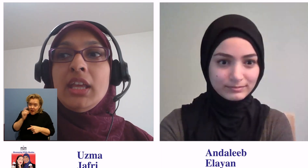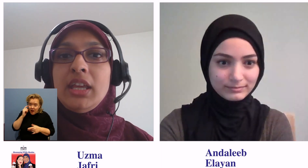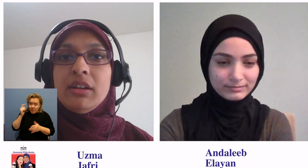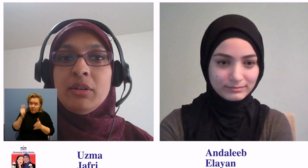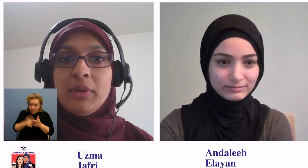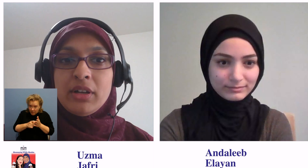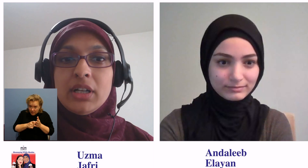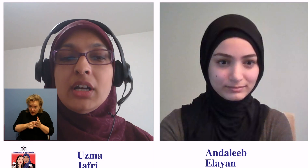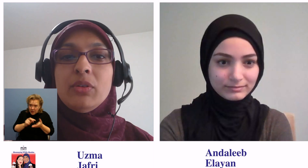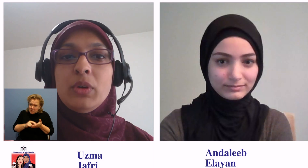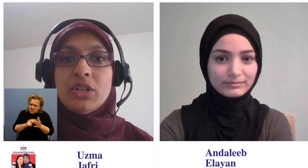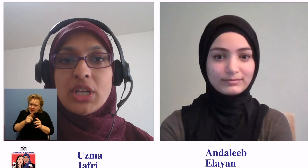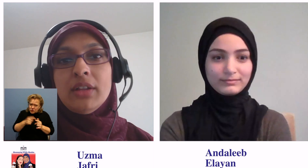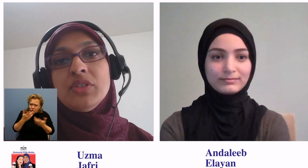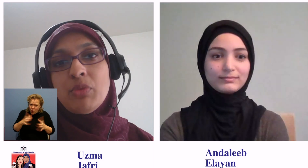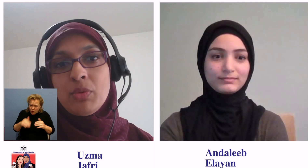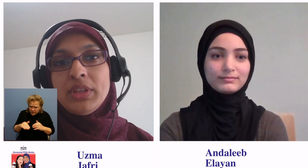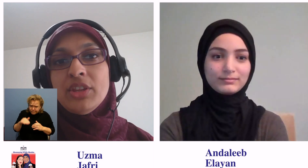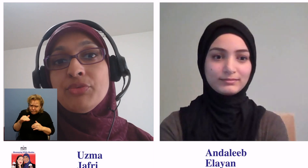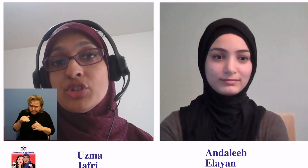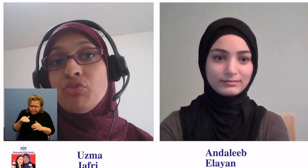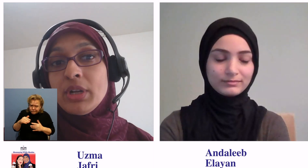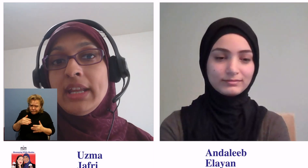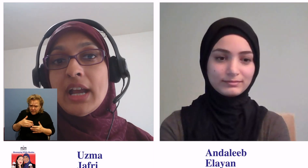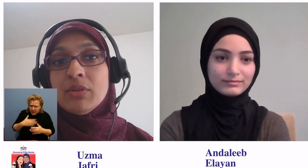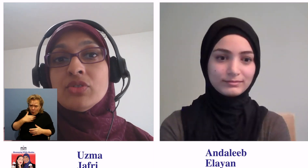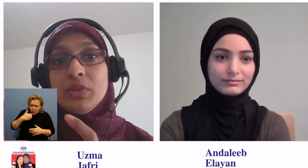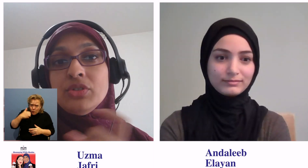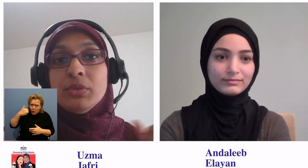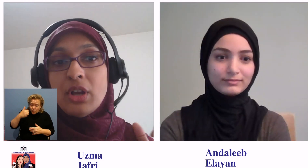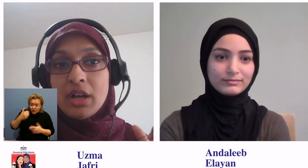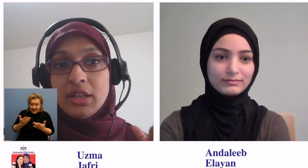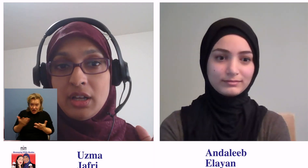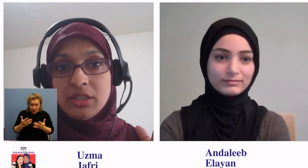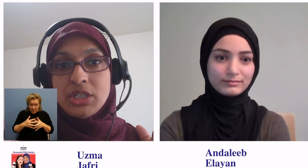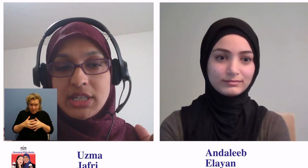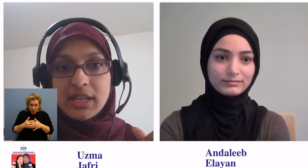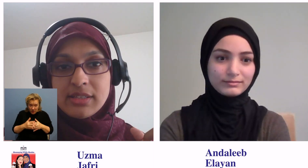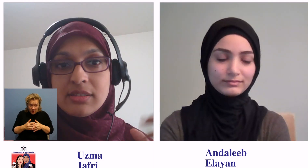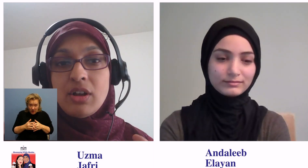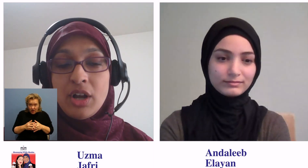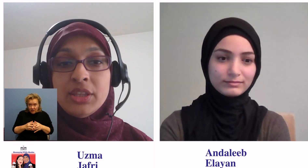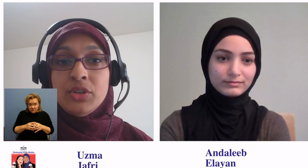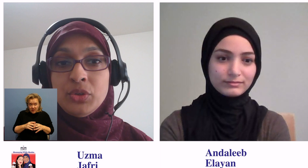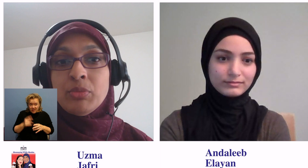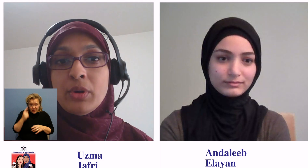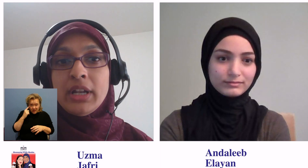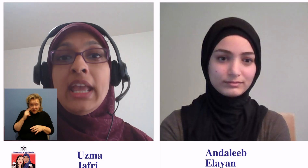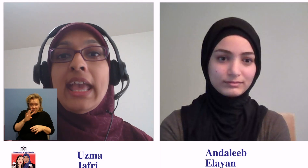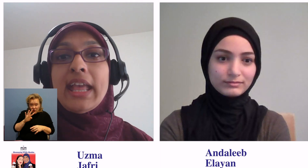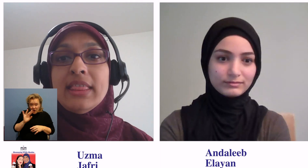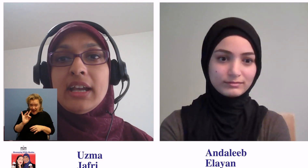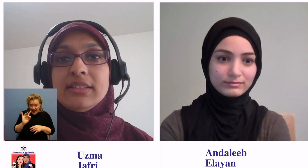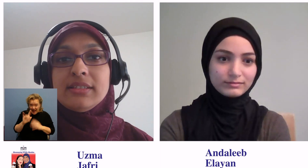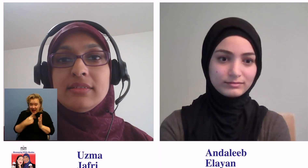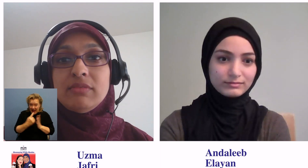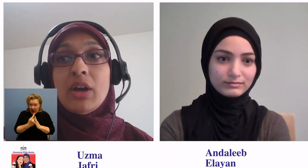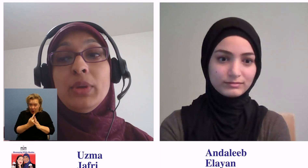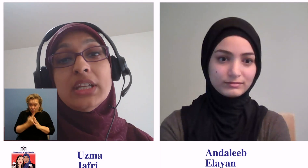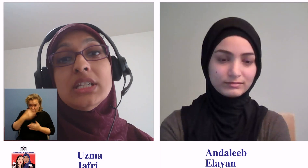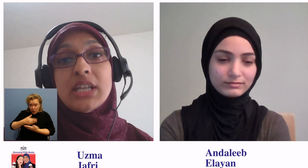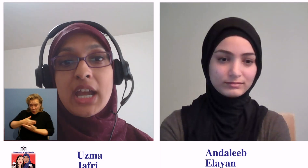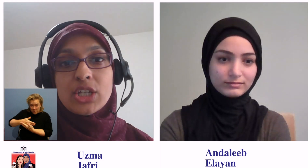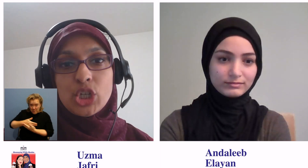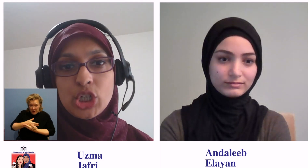speak. Here in America, when a child is born, within the first 48 hours, we do an audiology test on the newborn. And that's